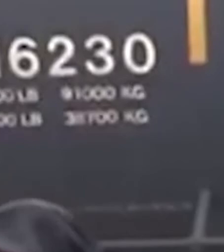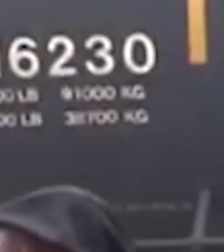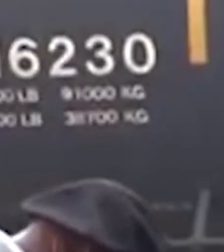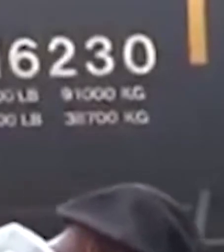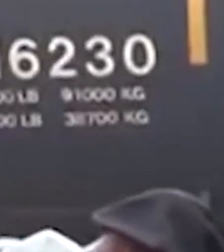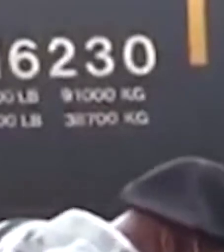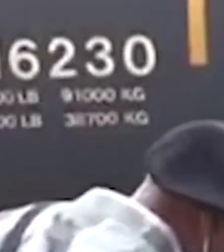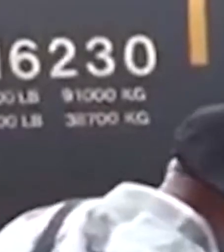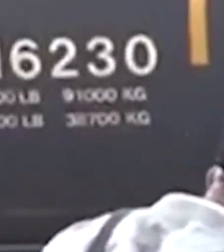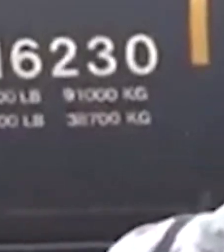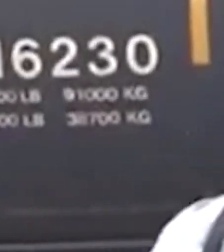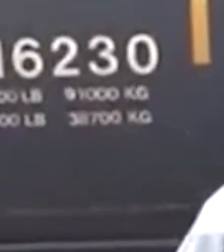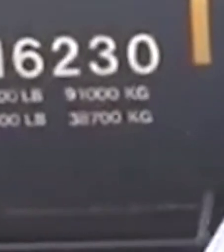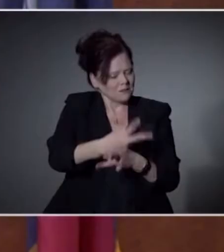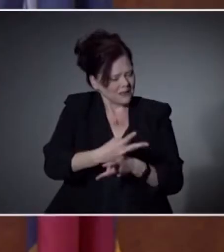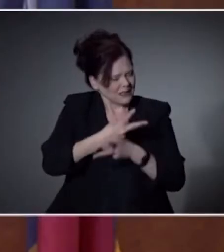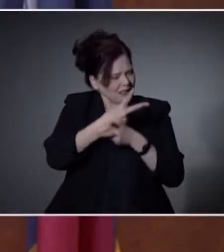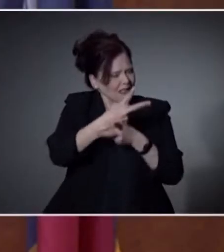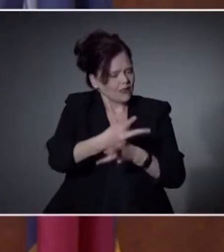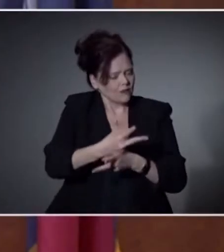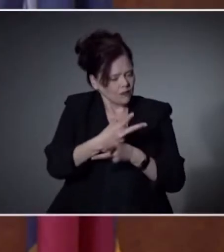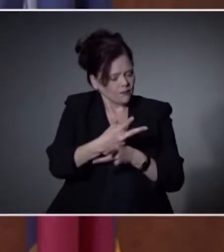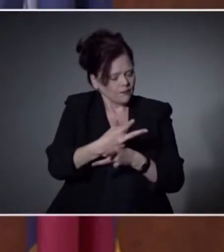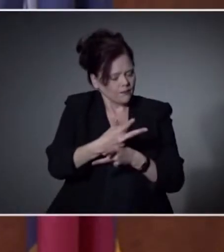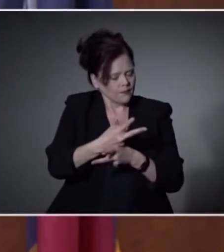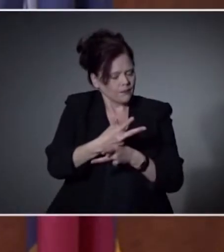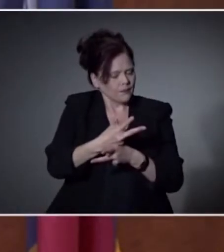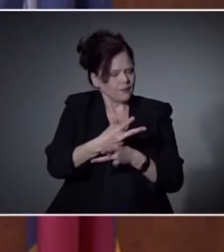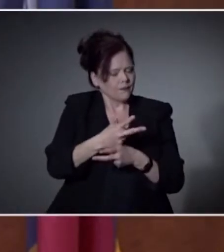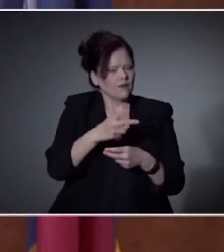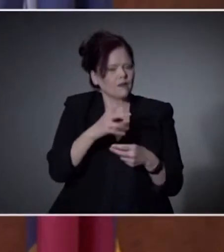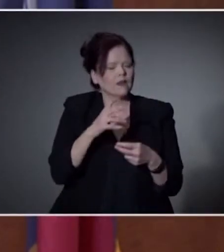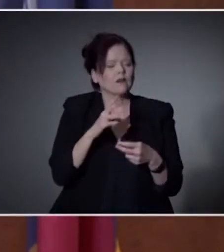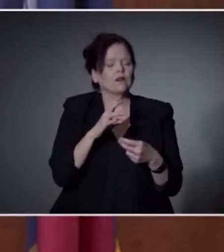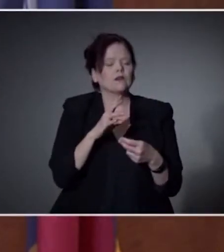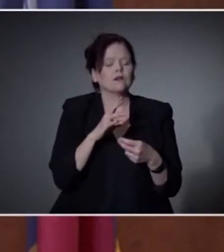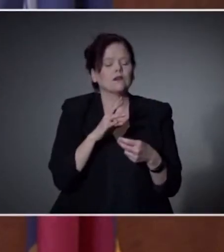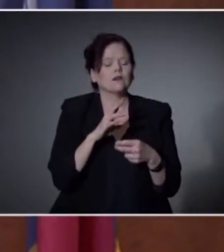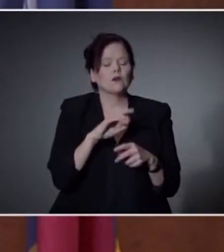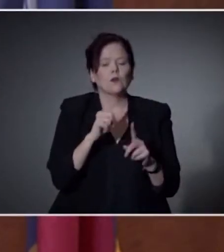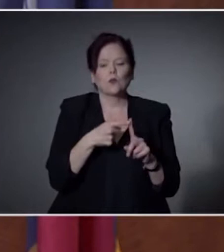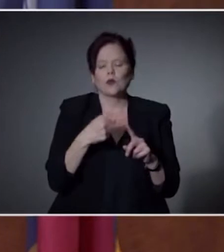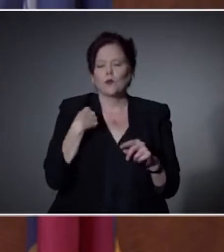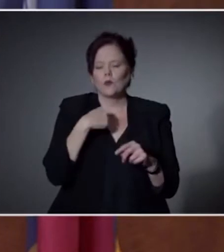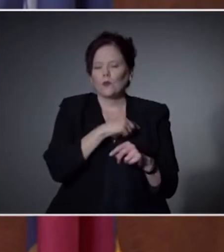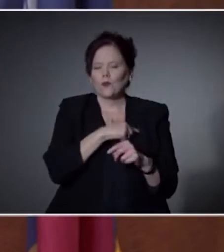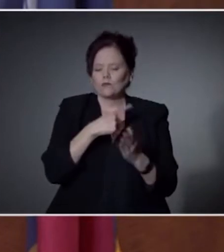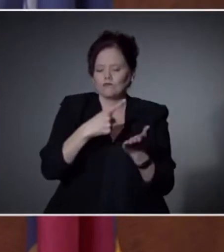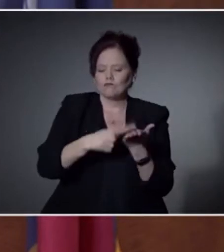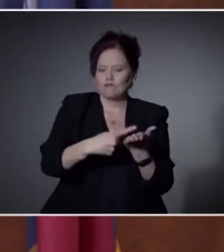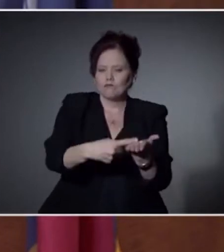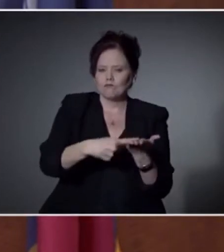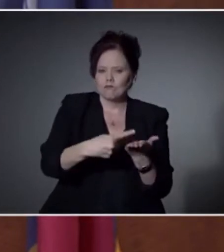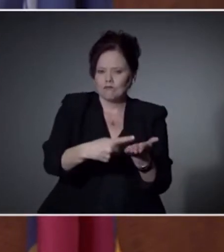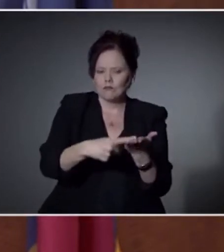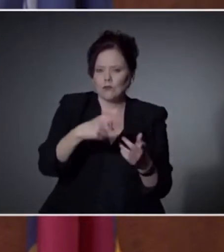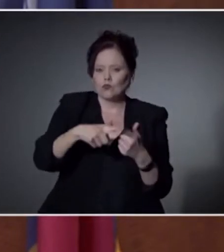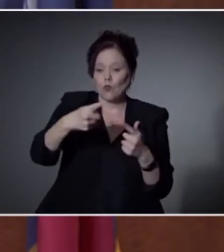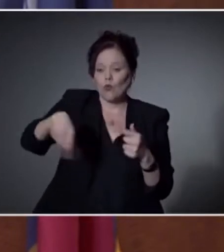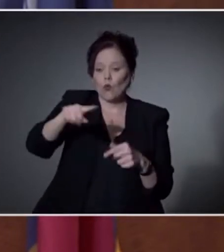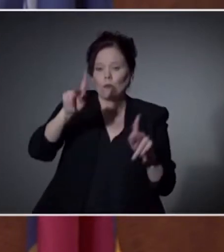is wearing a mask. We have to be very careful in talking to those individuals who have been fully vaccinated,